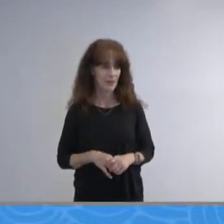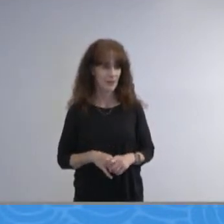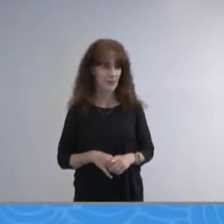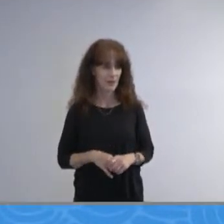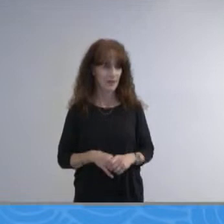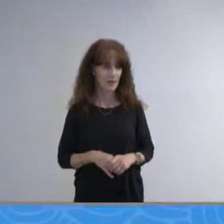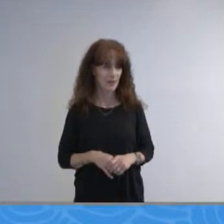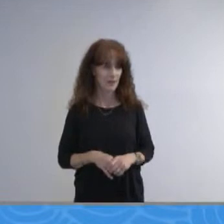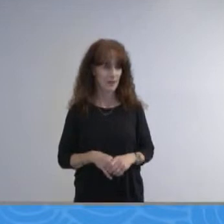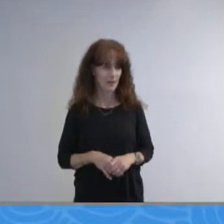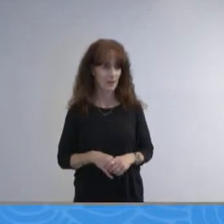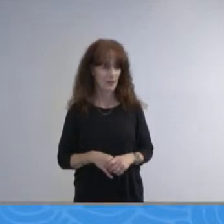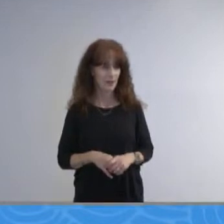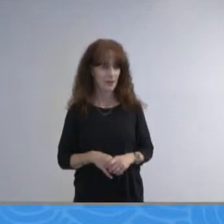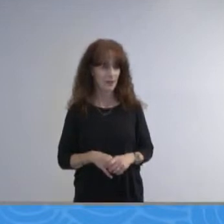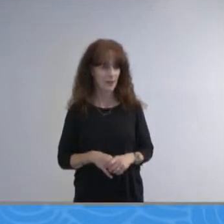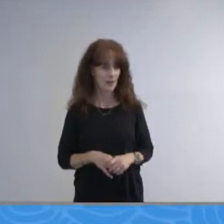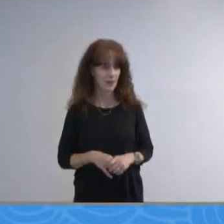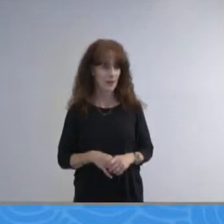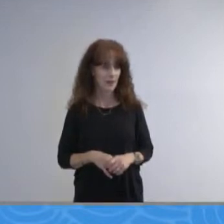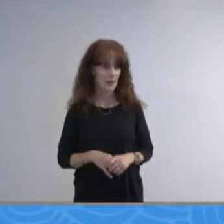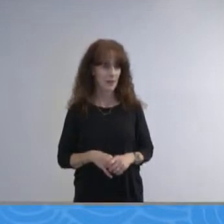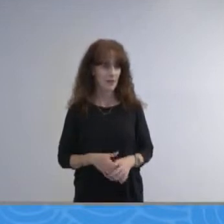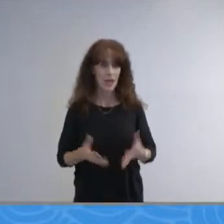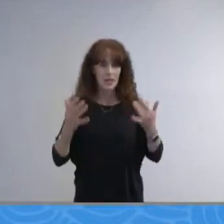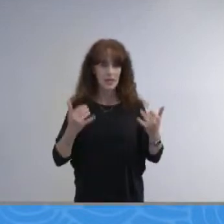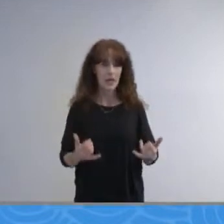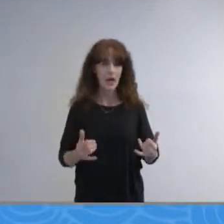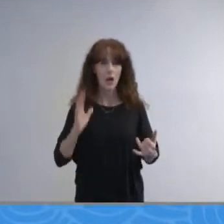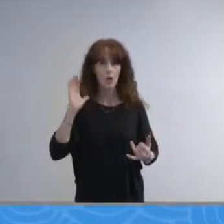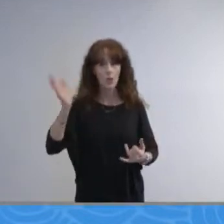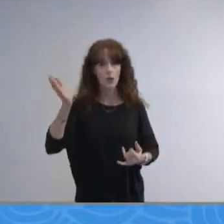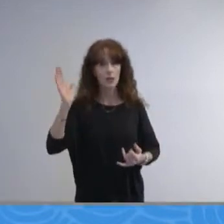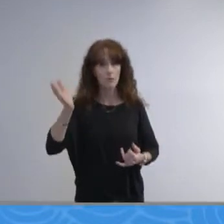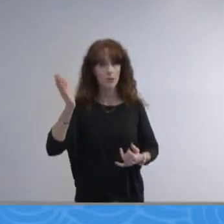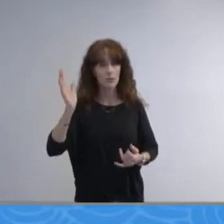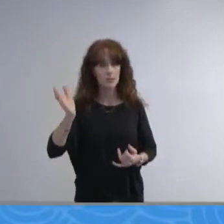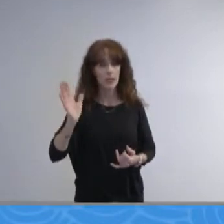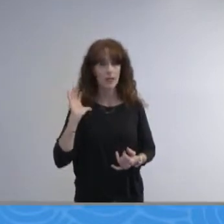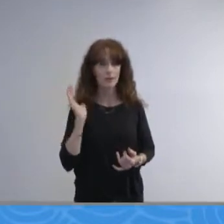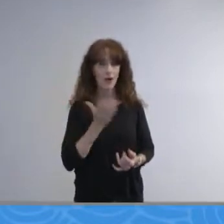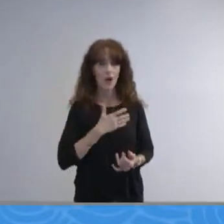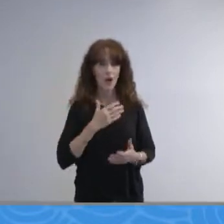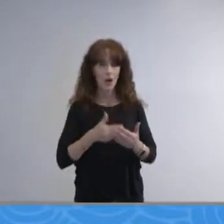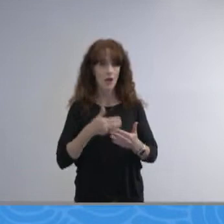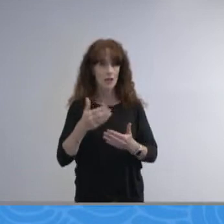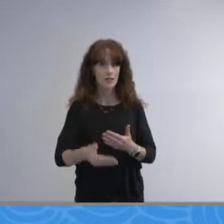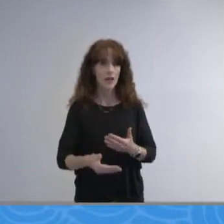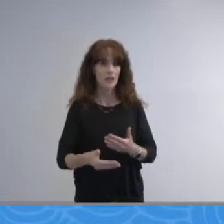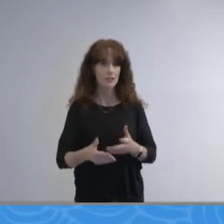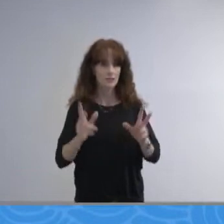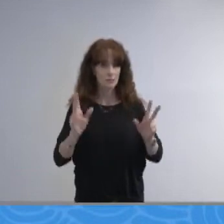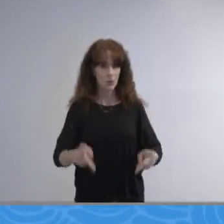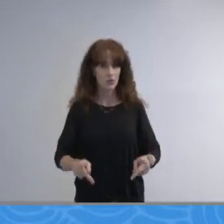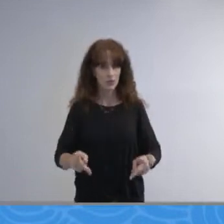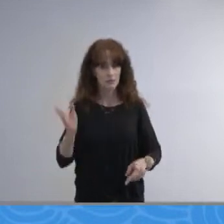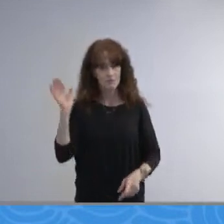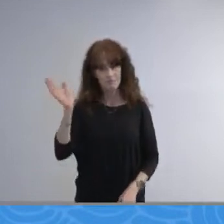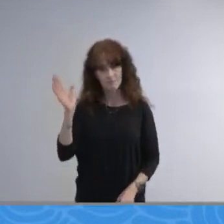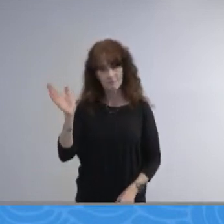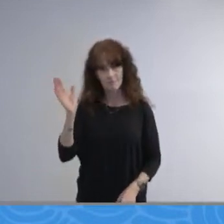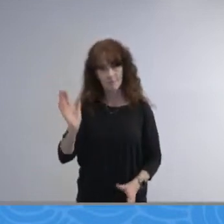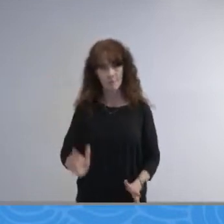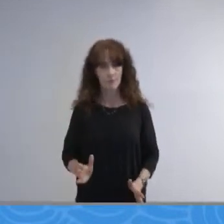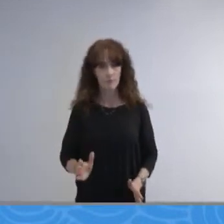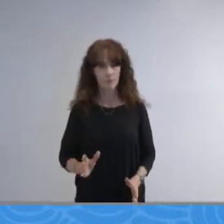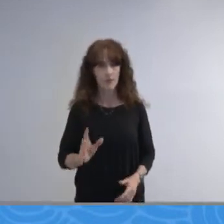Bueno, ahora vamos a... Now we're going to present our next presenter.